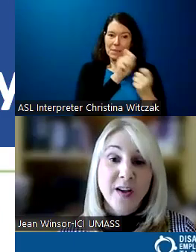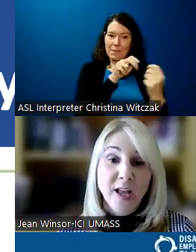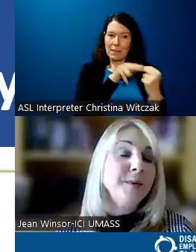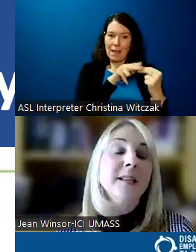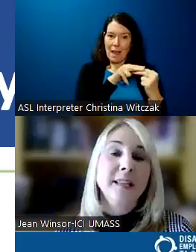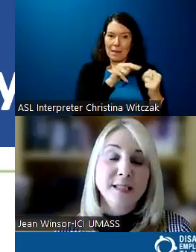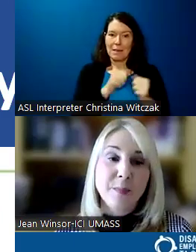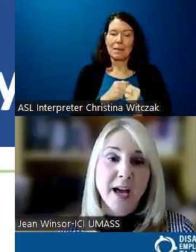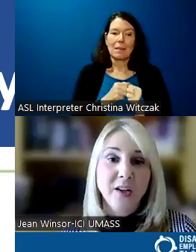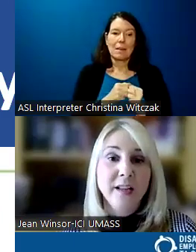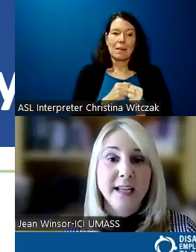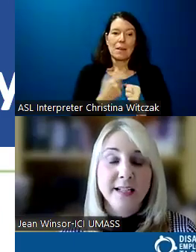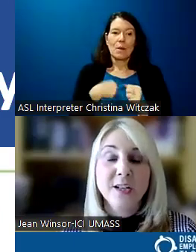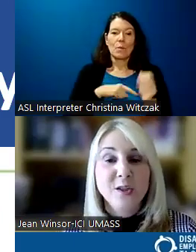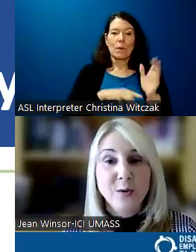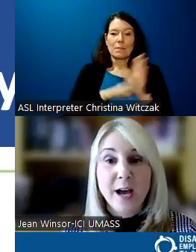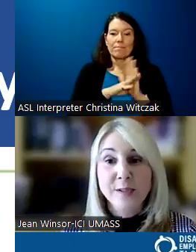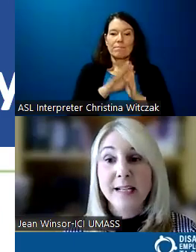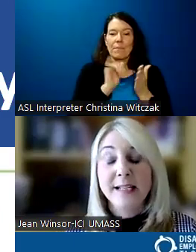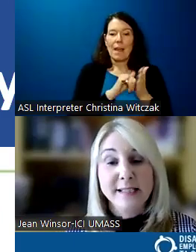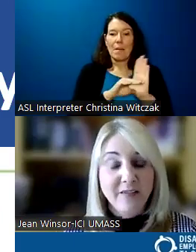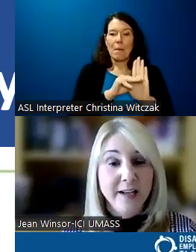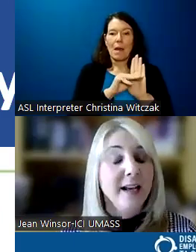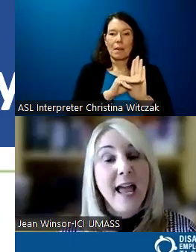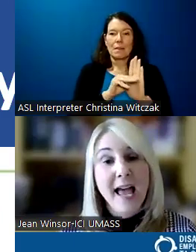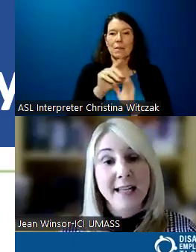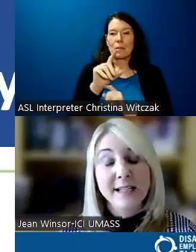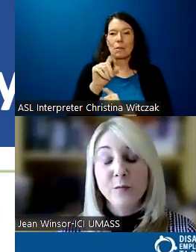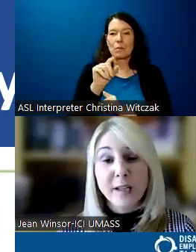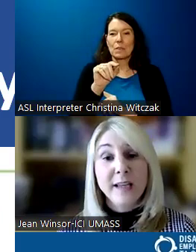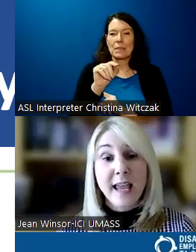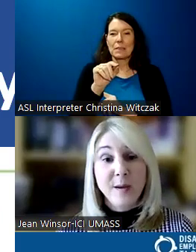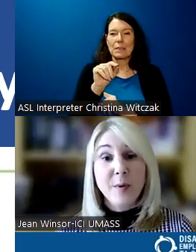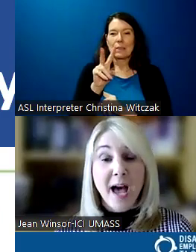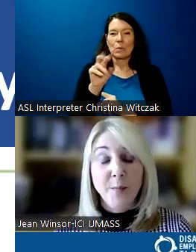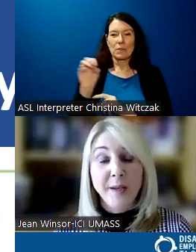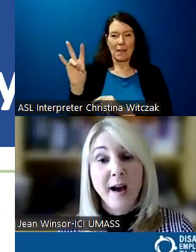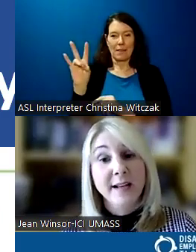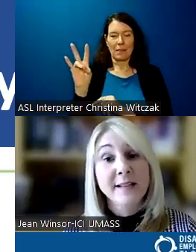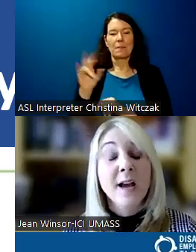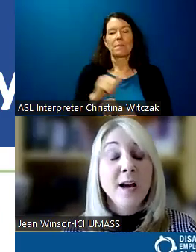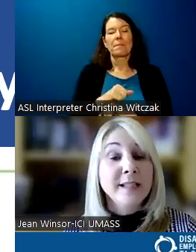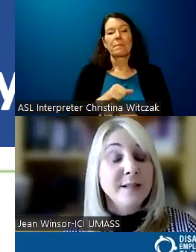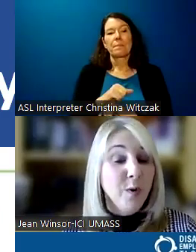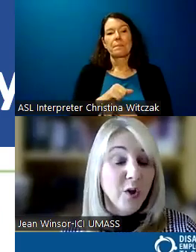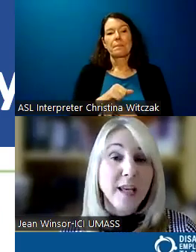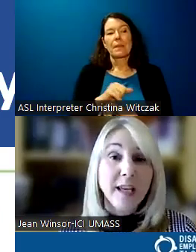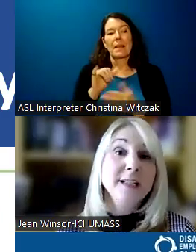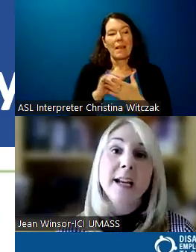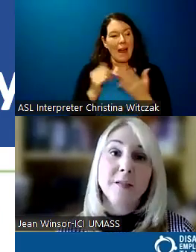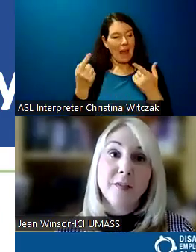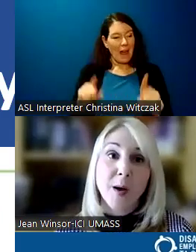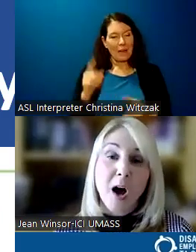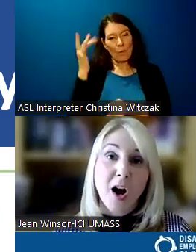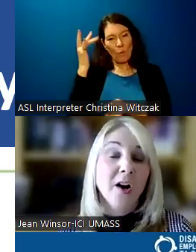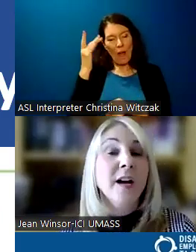We developed this model in 2007, and it really came about because we were looking at